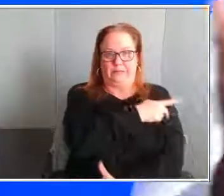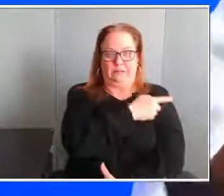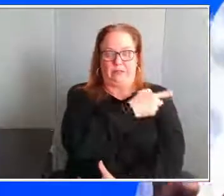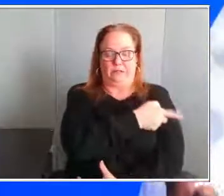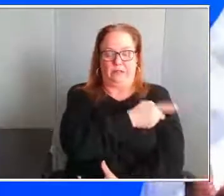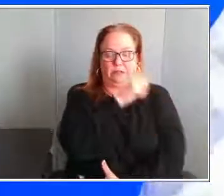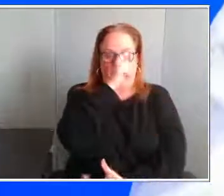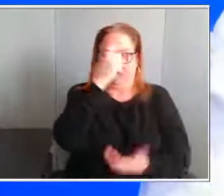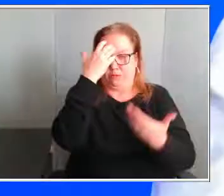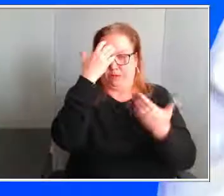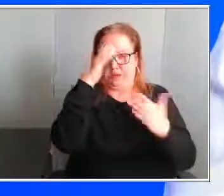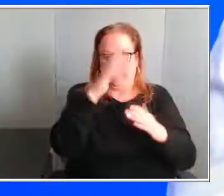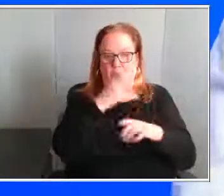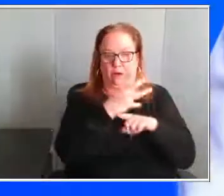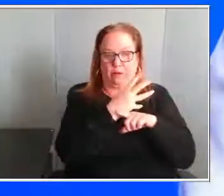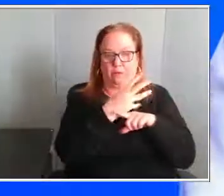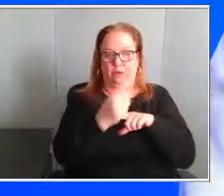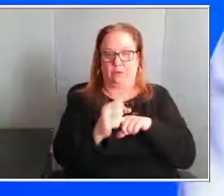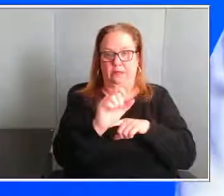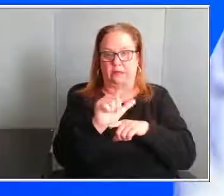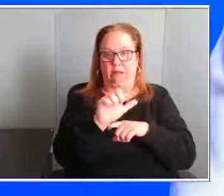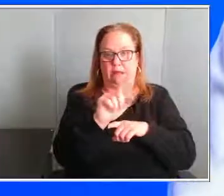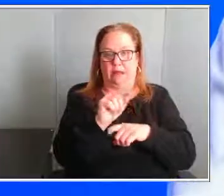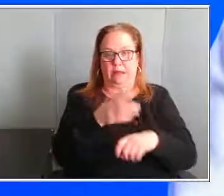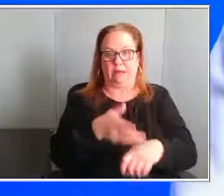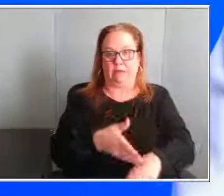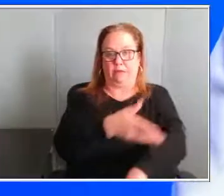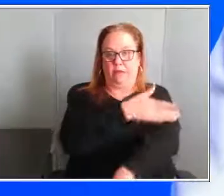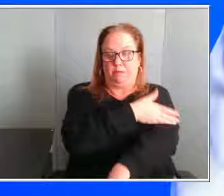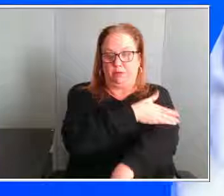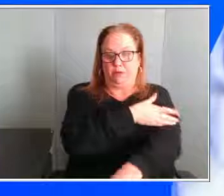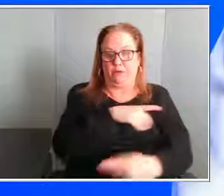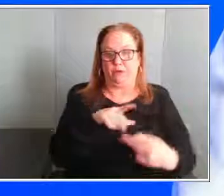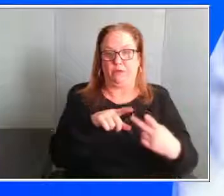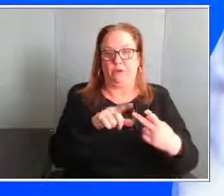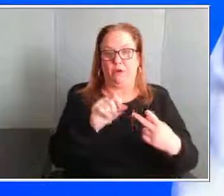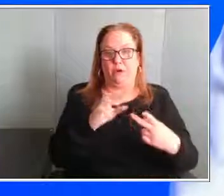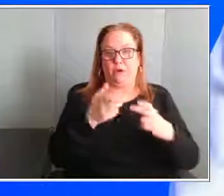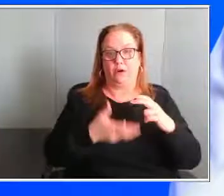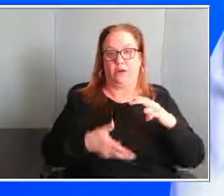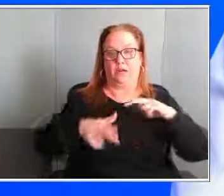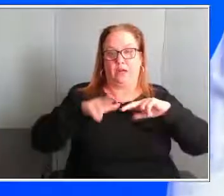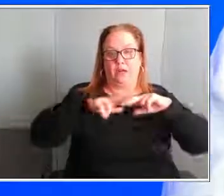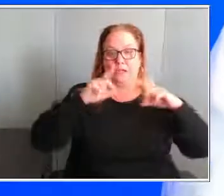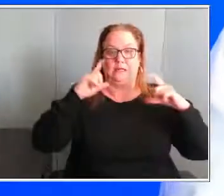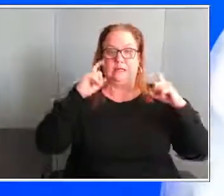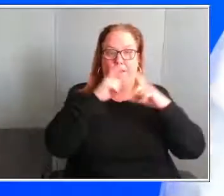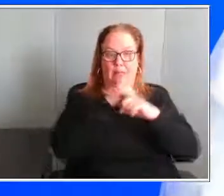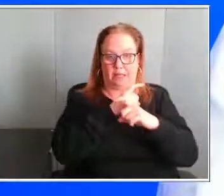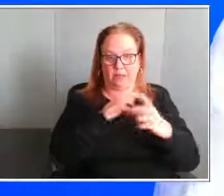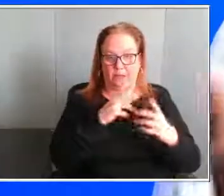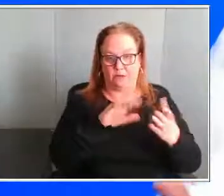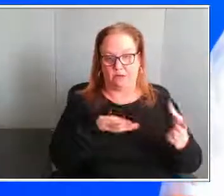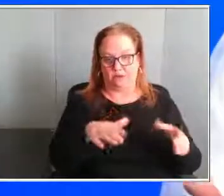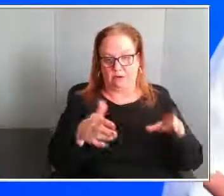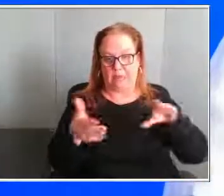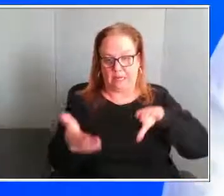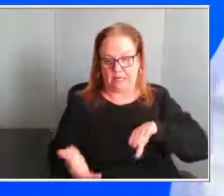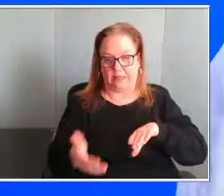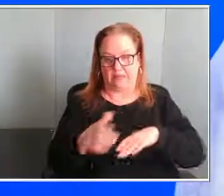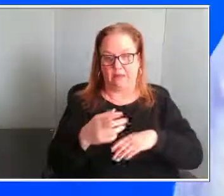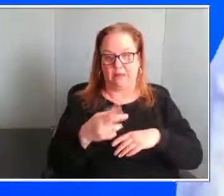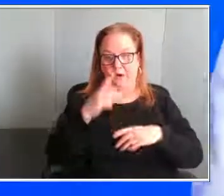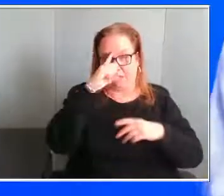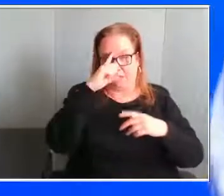we went in and pulled a clot out, would that improve their outcomes, or would that increase complications or even death or hemorrhage into the